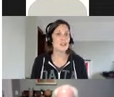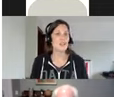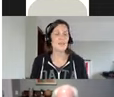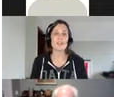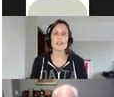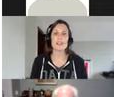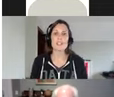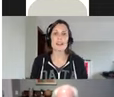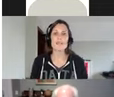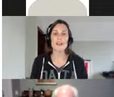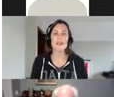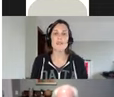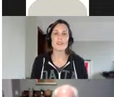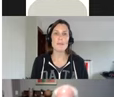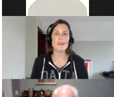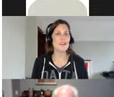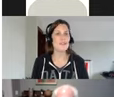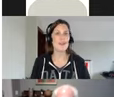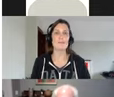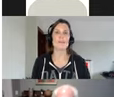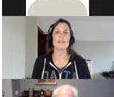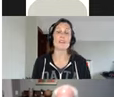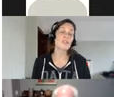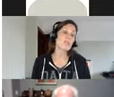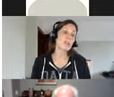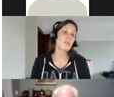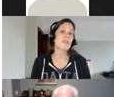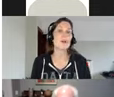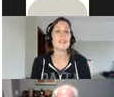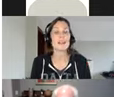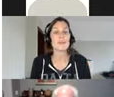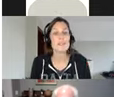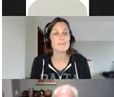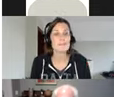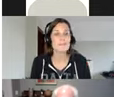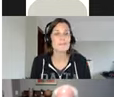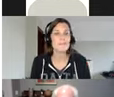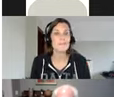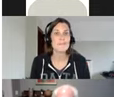because different religious values in the family and they've compromised. So sometimes you have multi-counts.